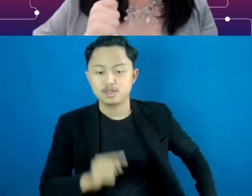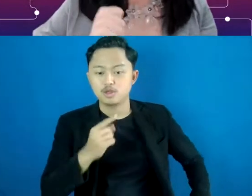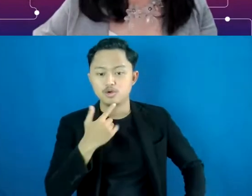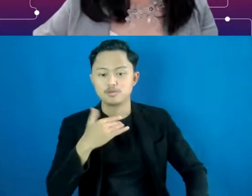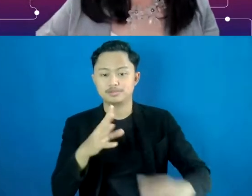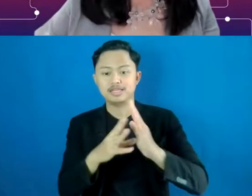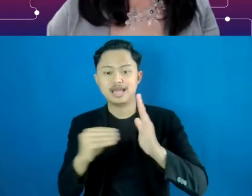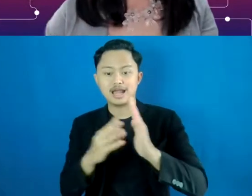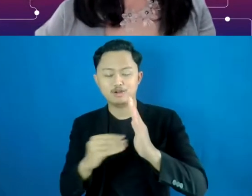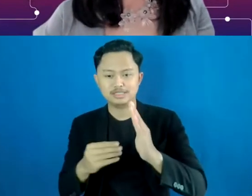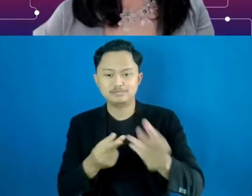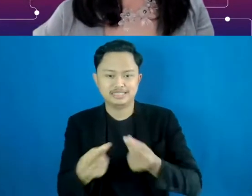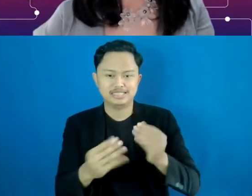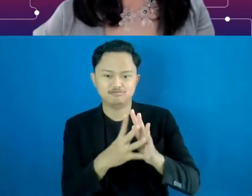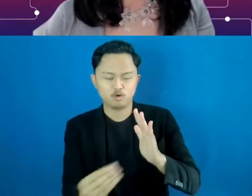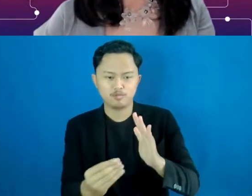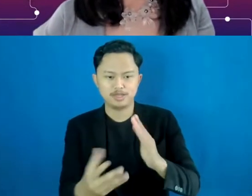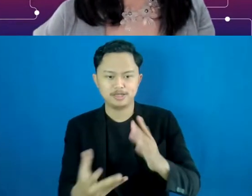the business models?